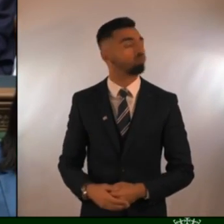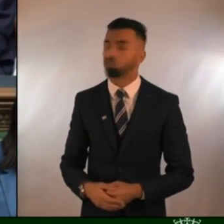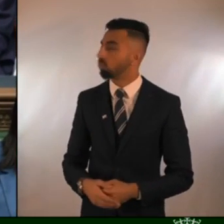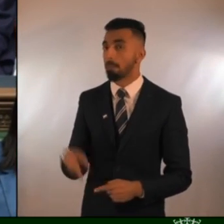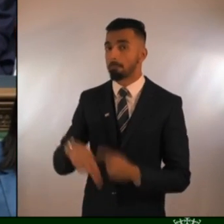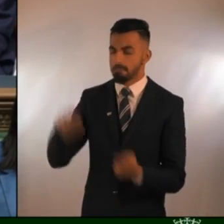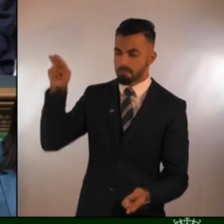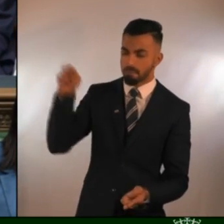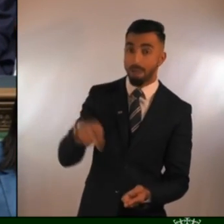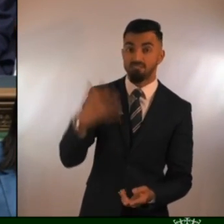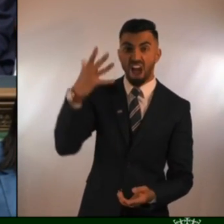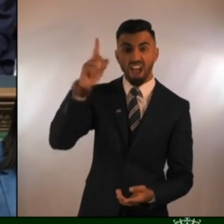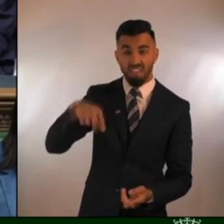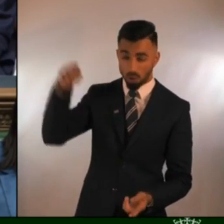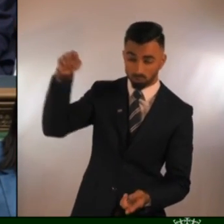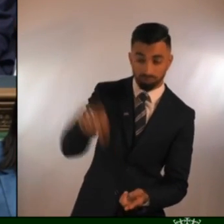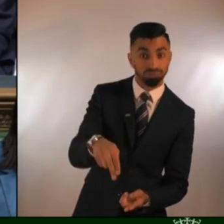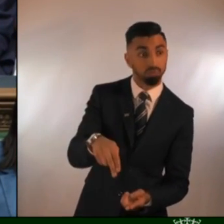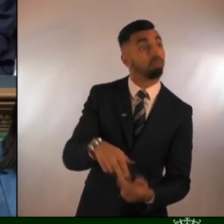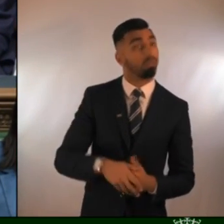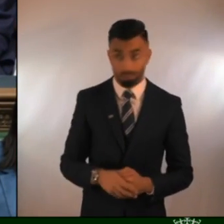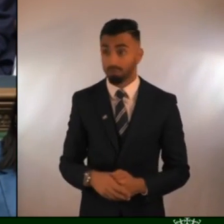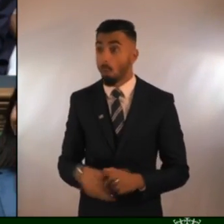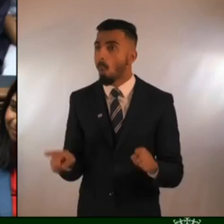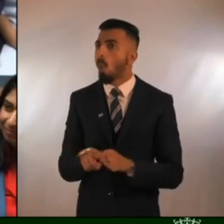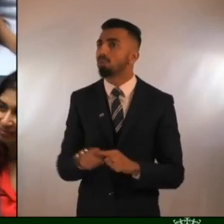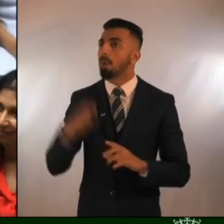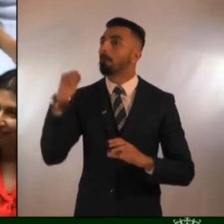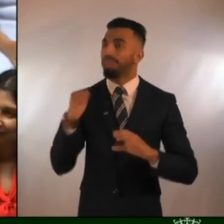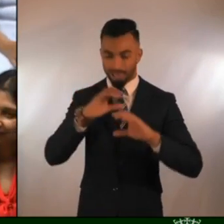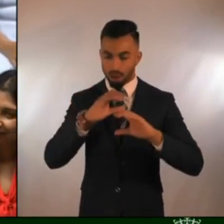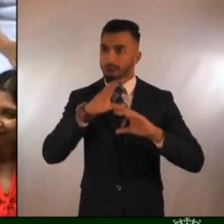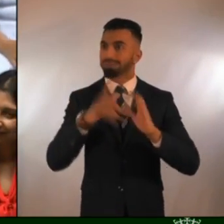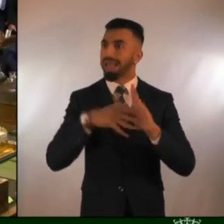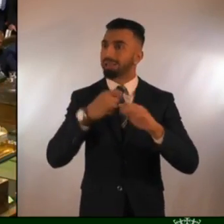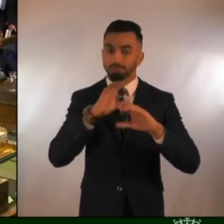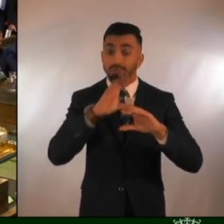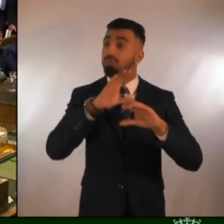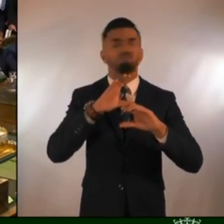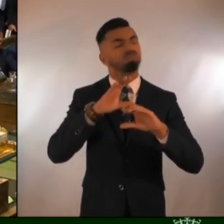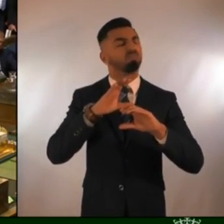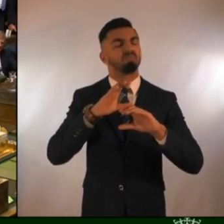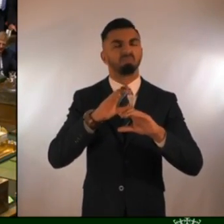And I'm also pleased to announce that the planned rise in beer duty will also be cancelled.